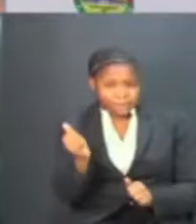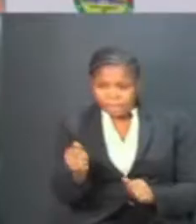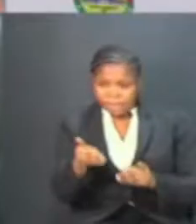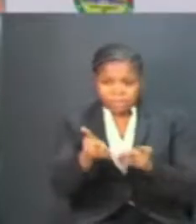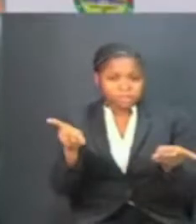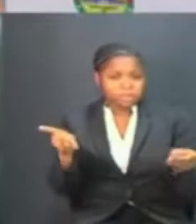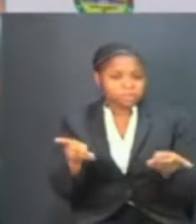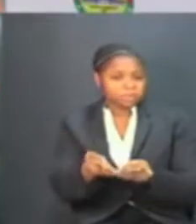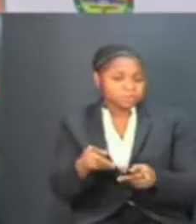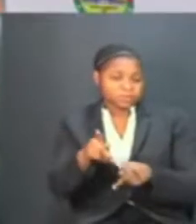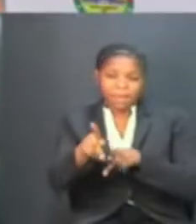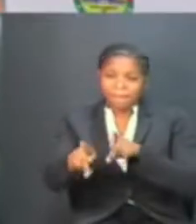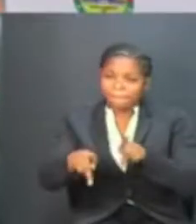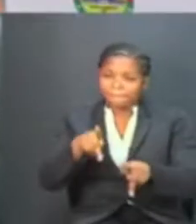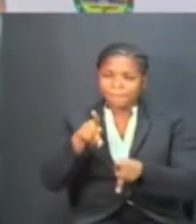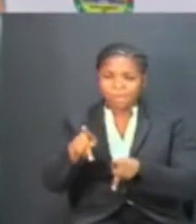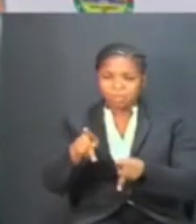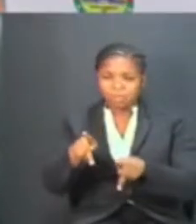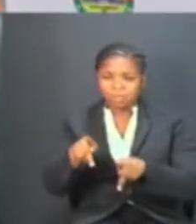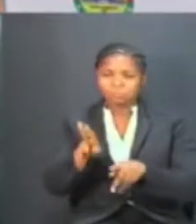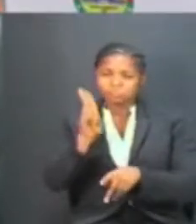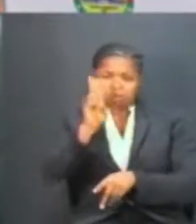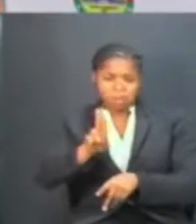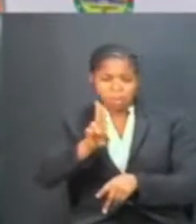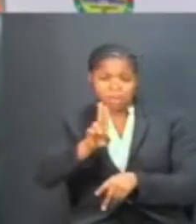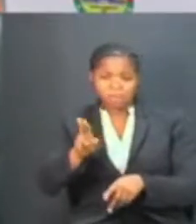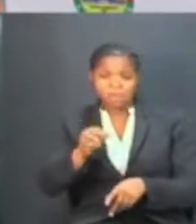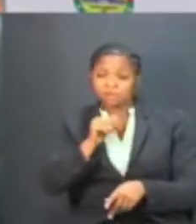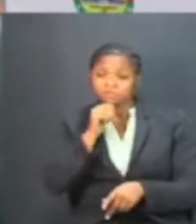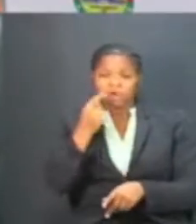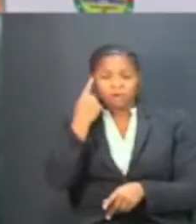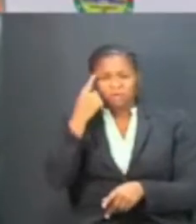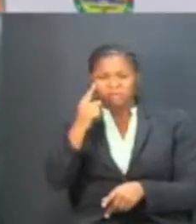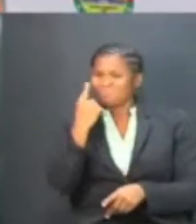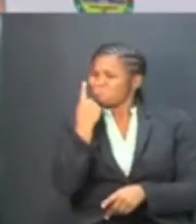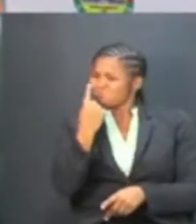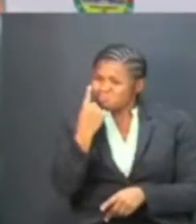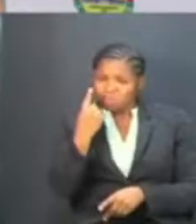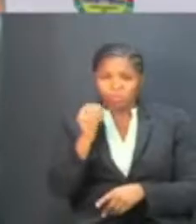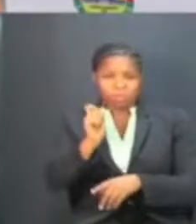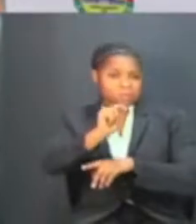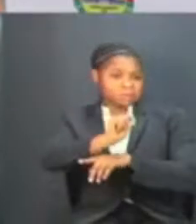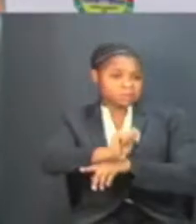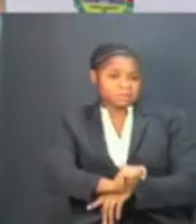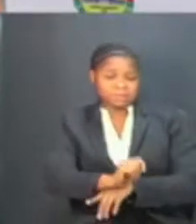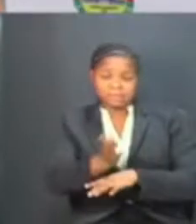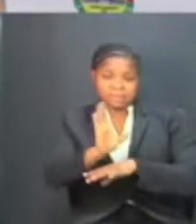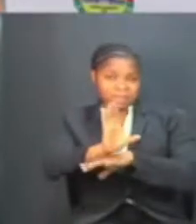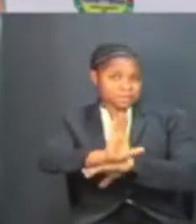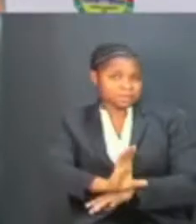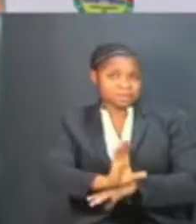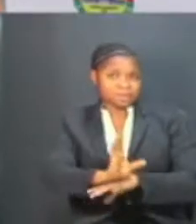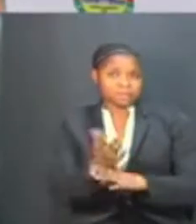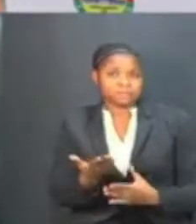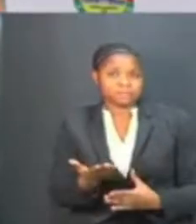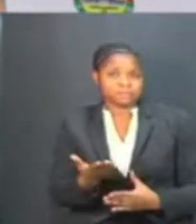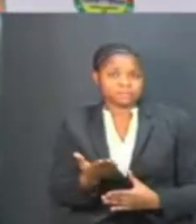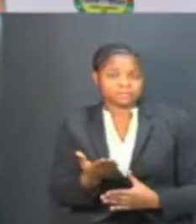It is not for any particular tribe. And you will realize that the late President